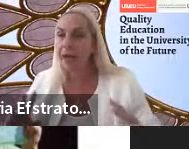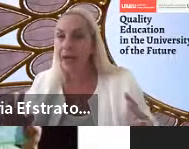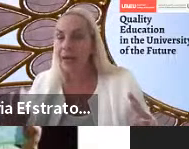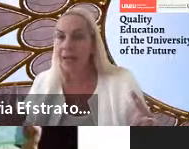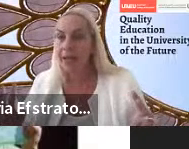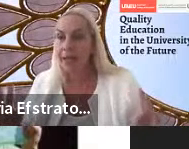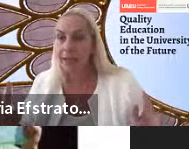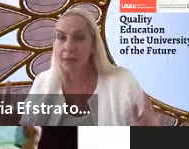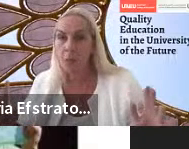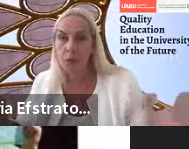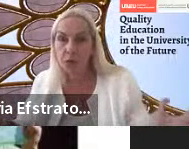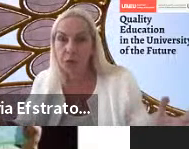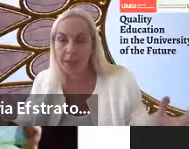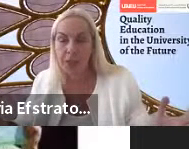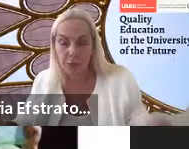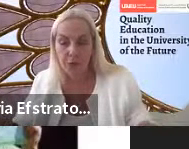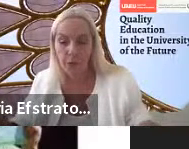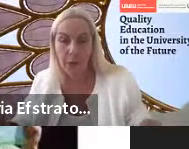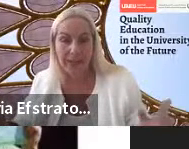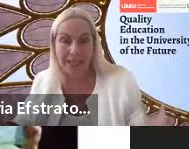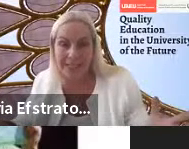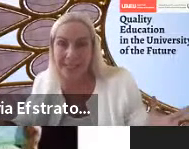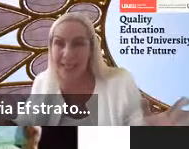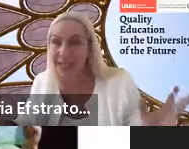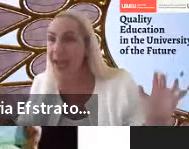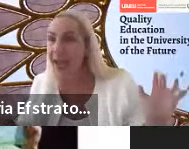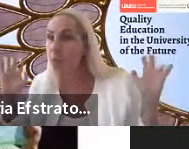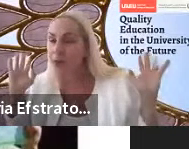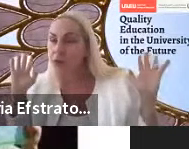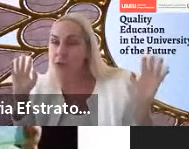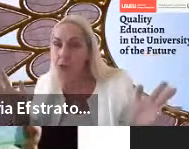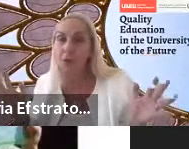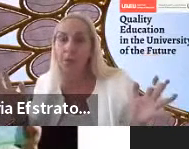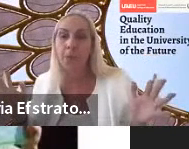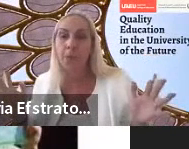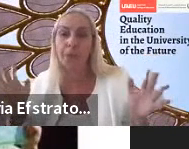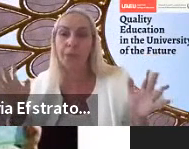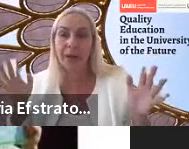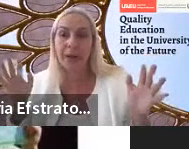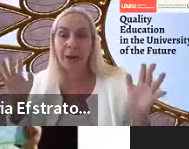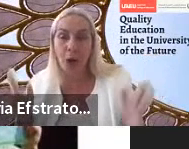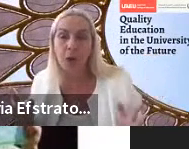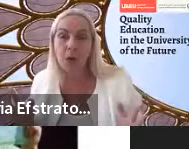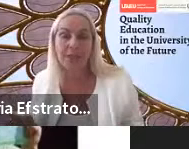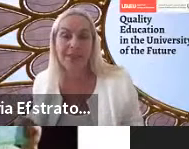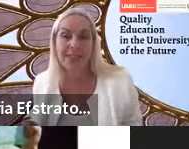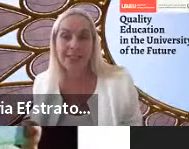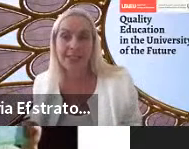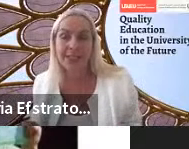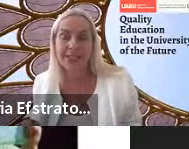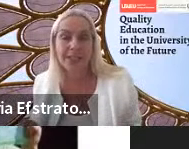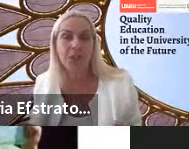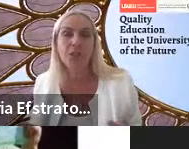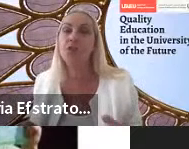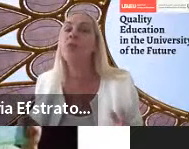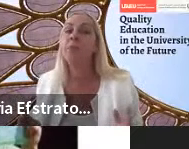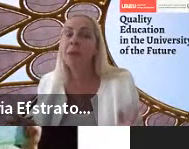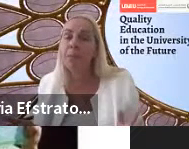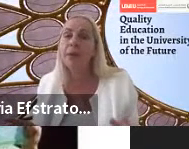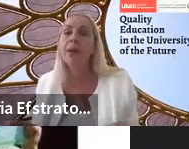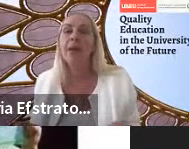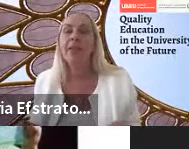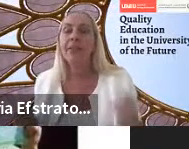time. I want to thank you for listening. I want you, closing this session,